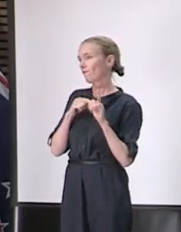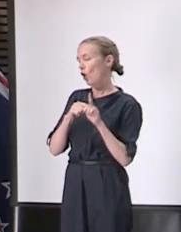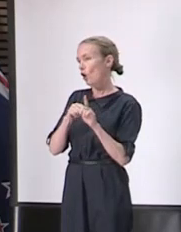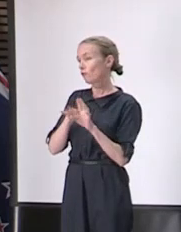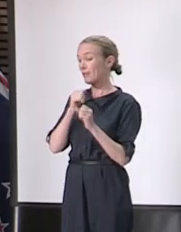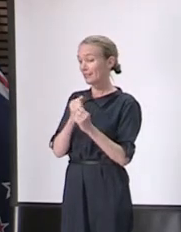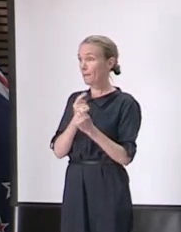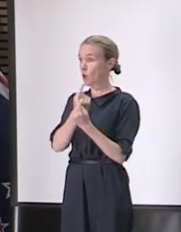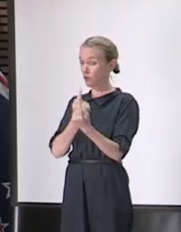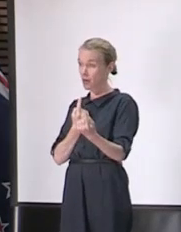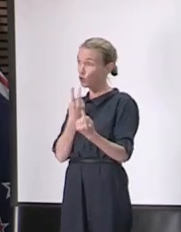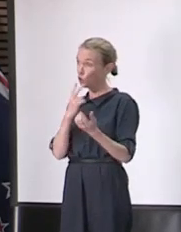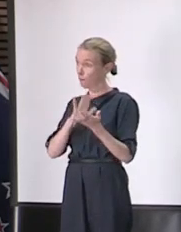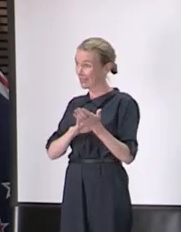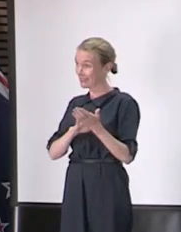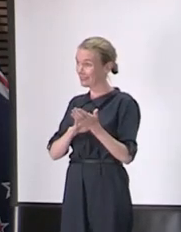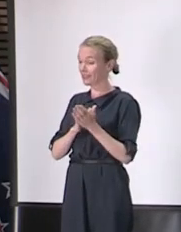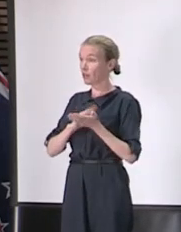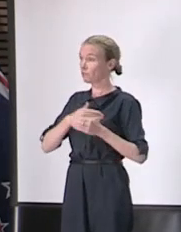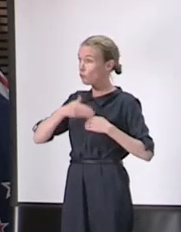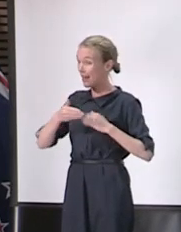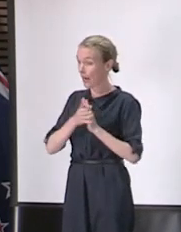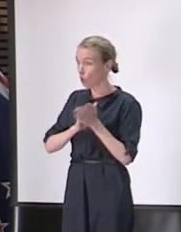of course do not visit if you are unwell.